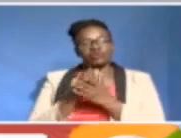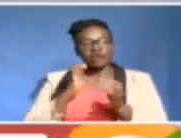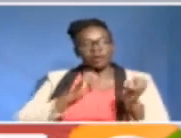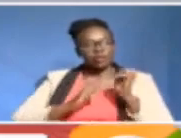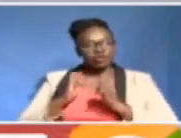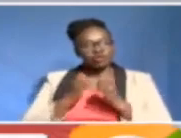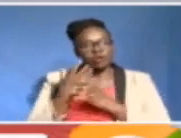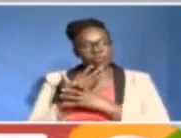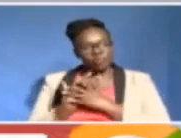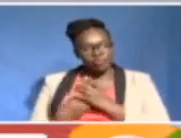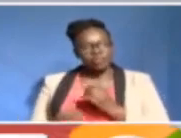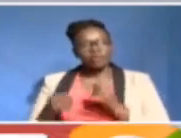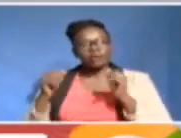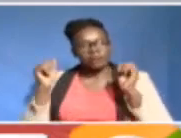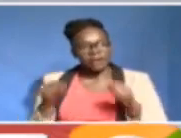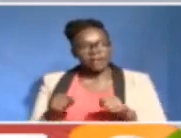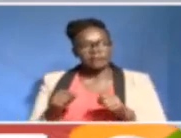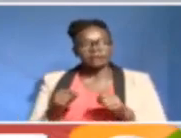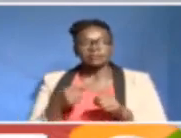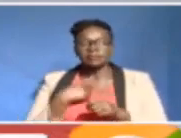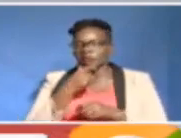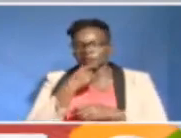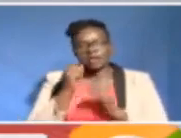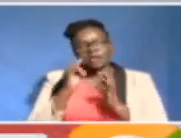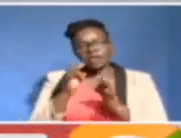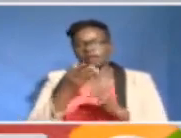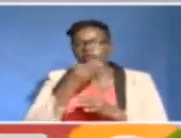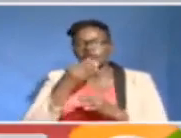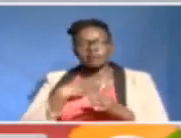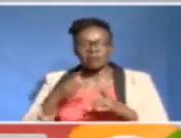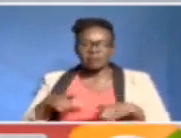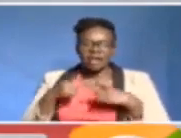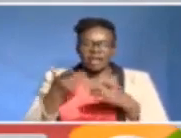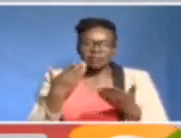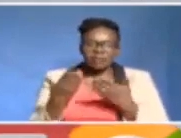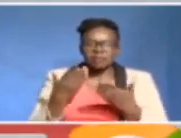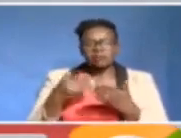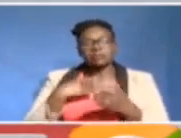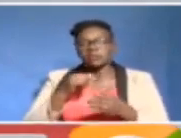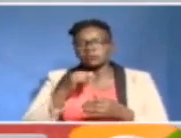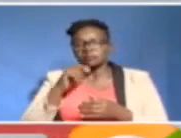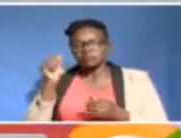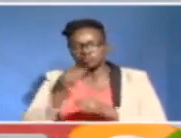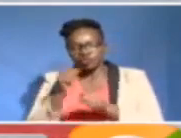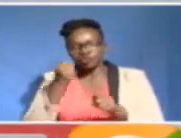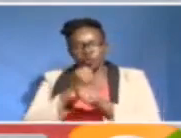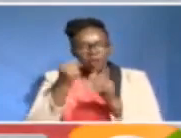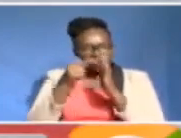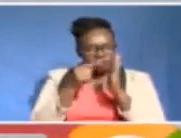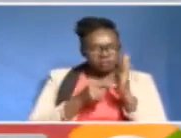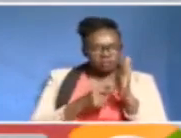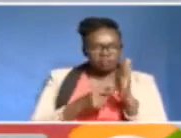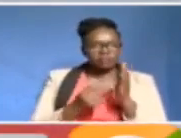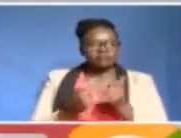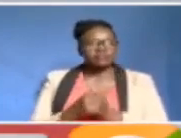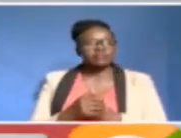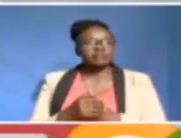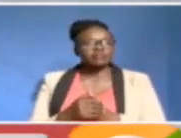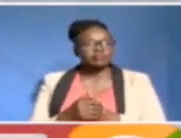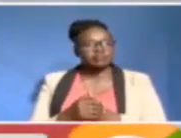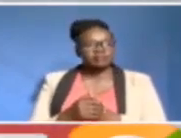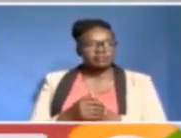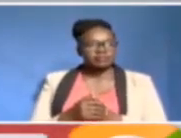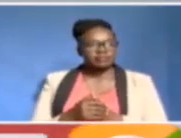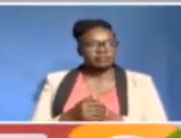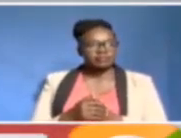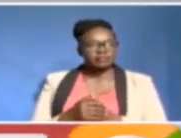maybe if my dad was still alive, I wouldn't be able to do it. You have those thoughts. Mm-hmm. I mean, of course I would want to do this. And I want to put